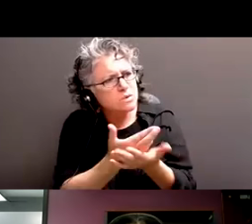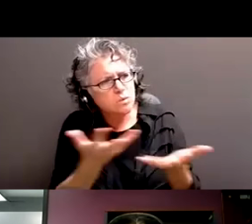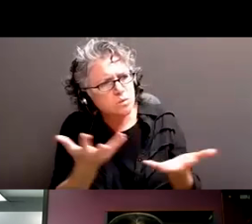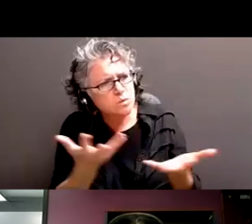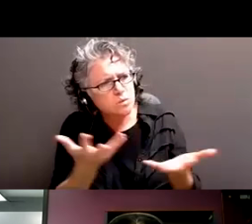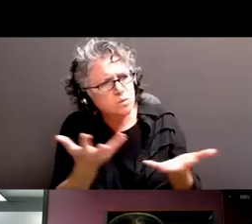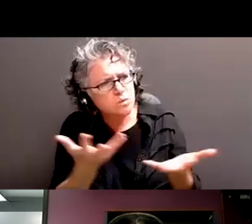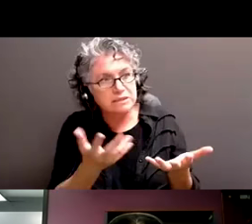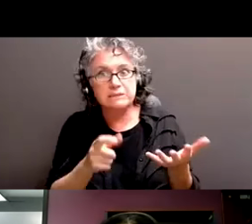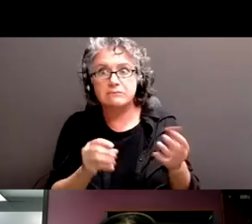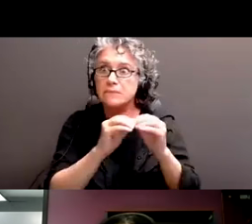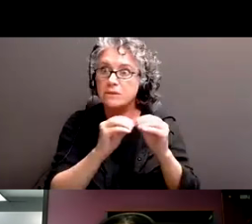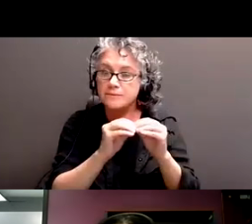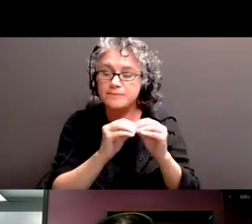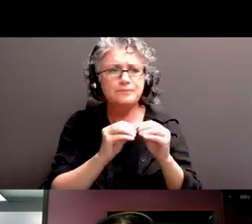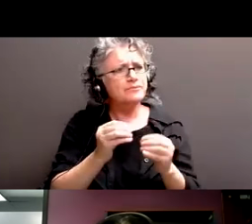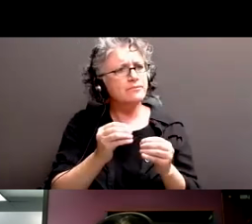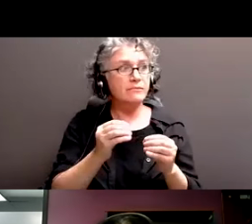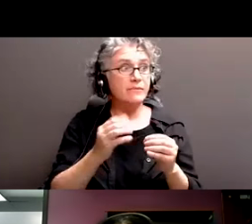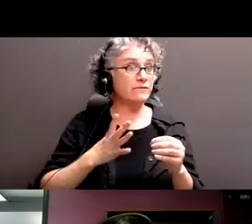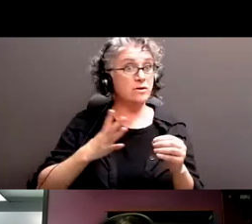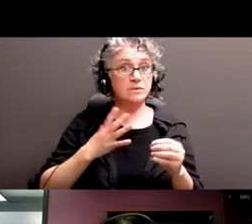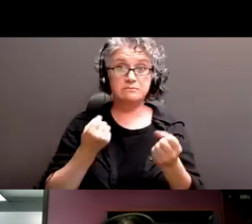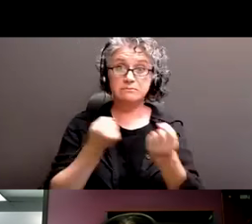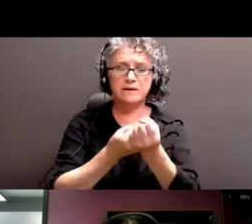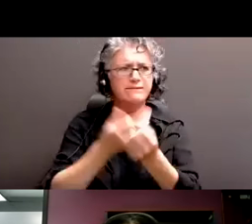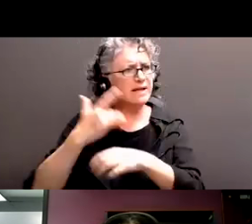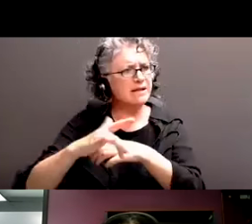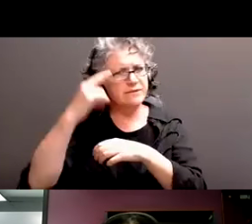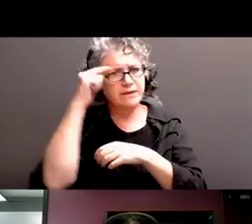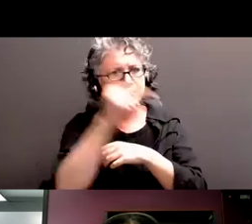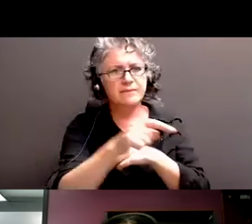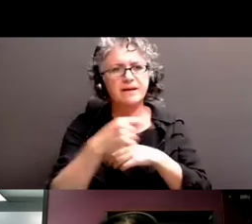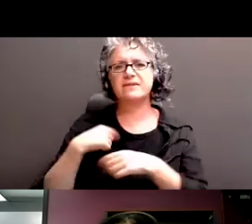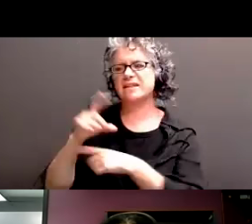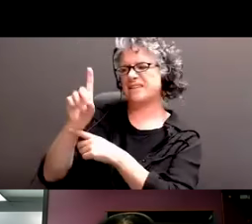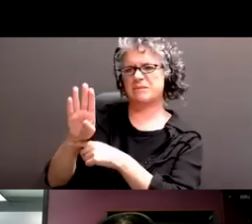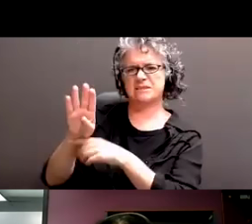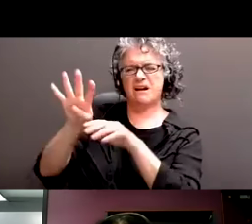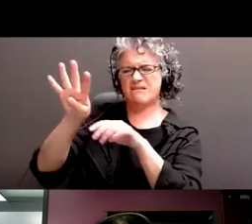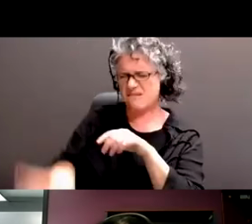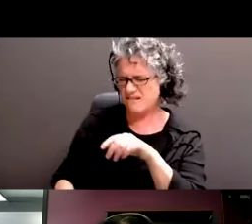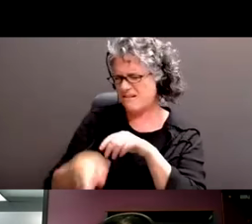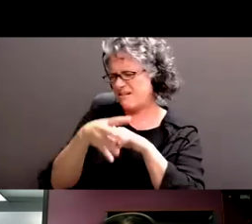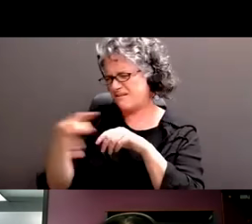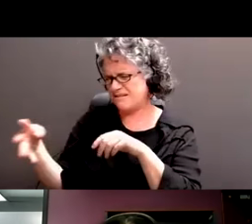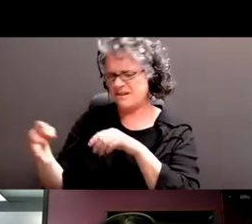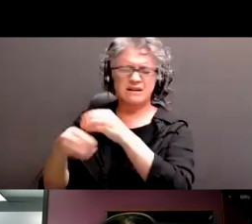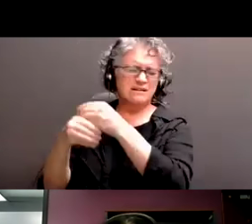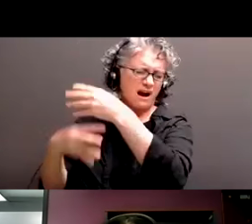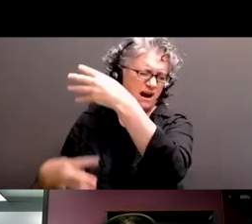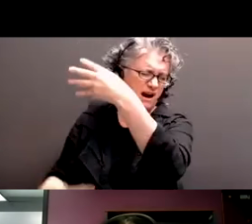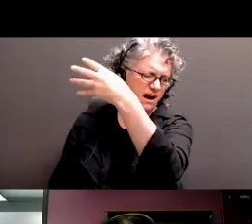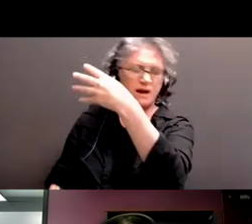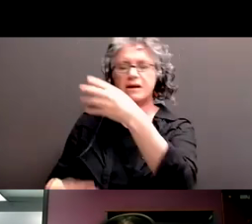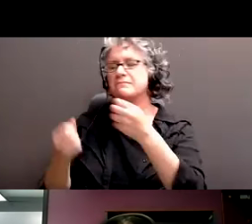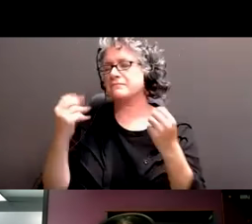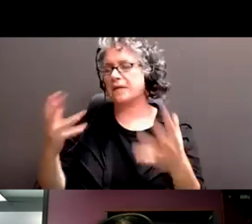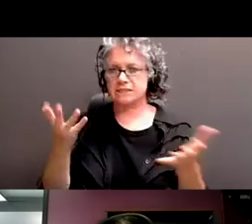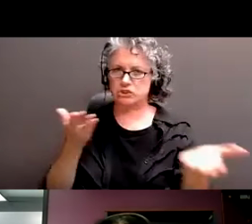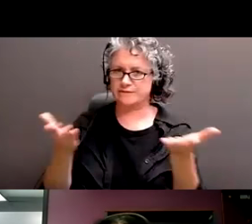What formal supports are available to them? Again, we have a database that is robust with a variety of services. And we've